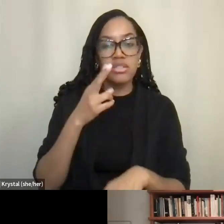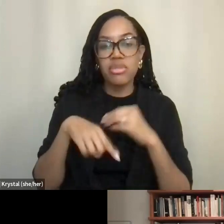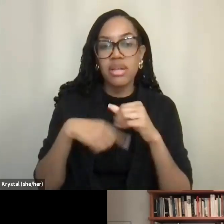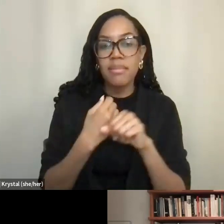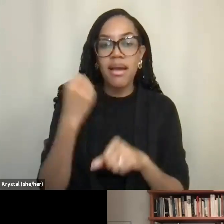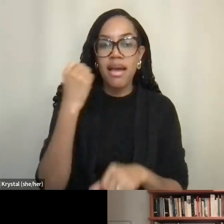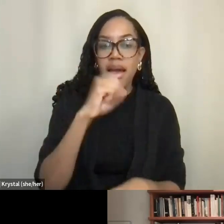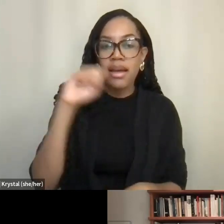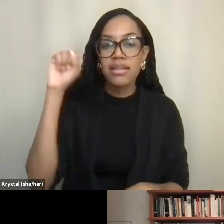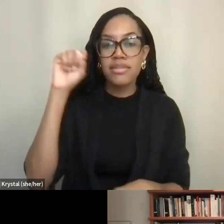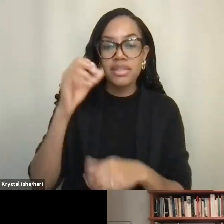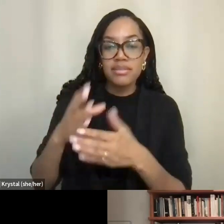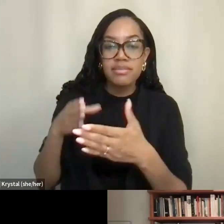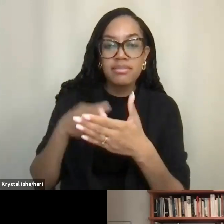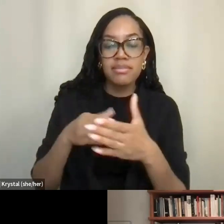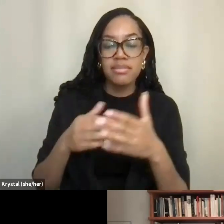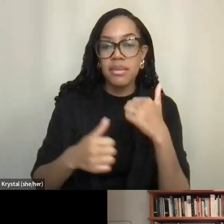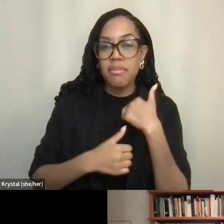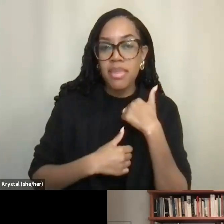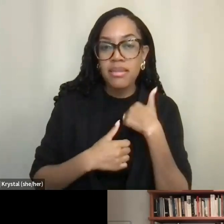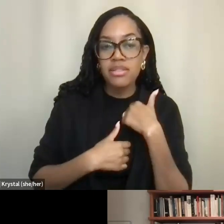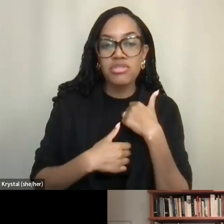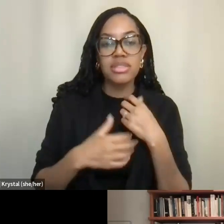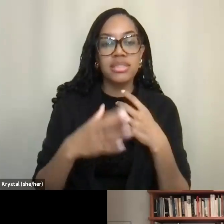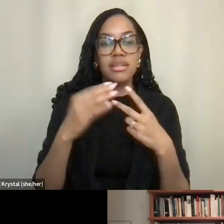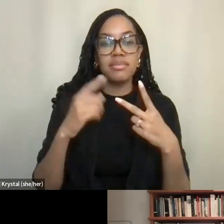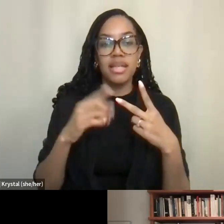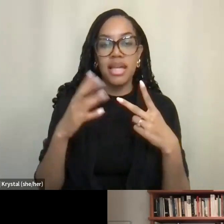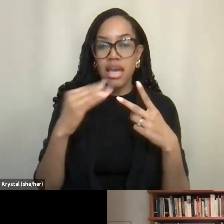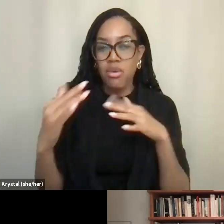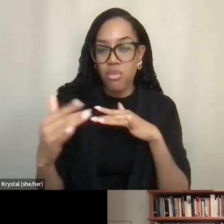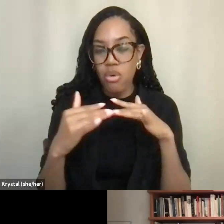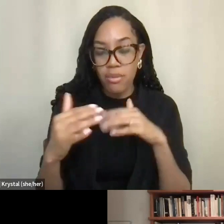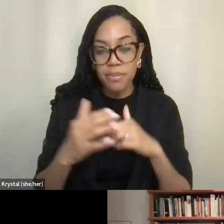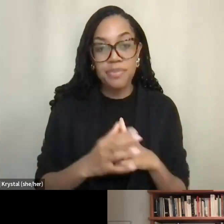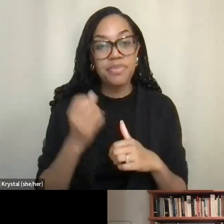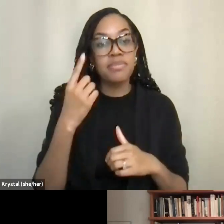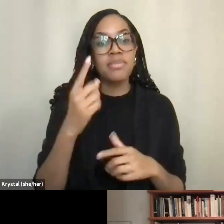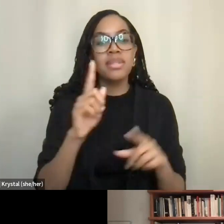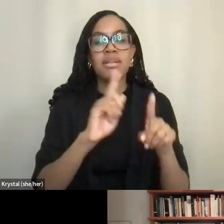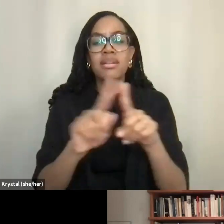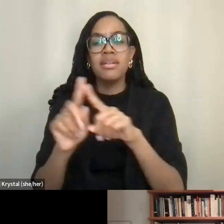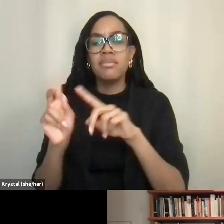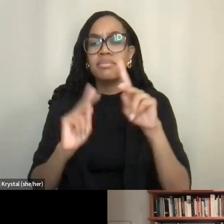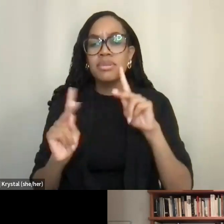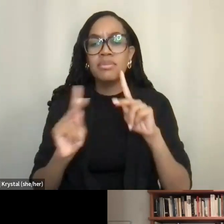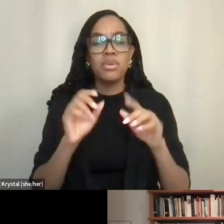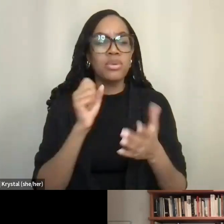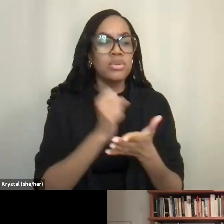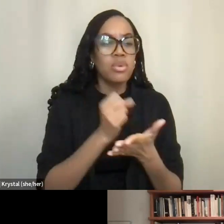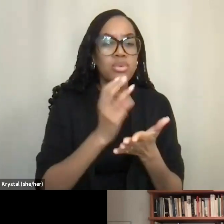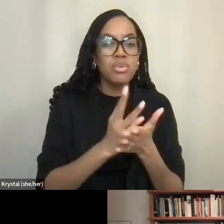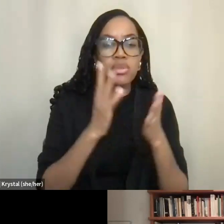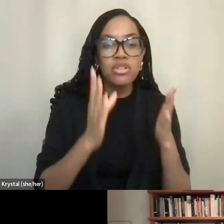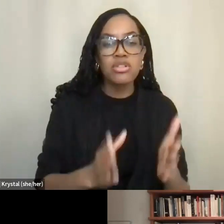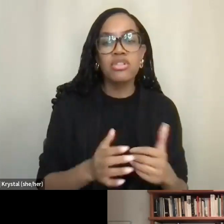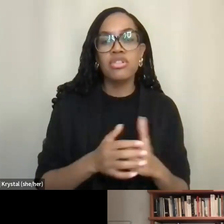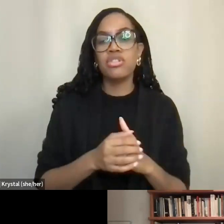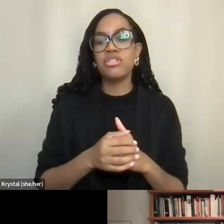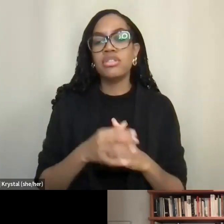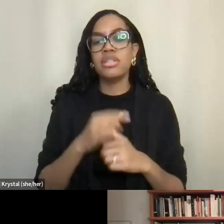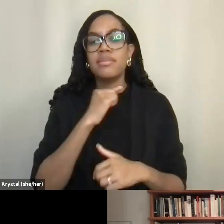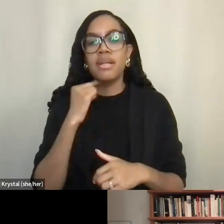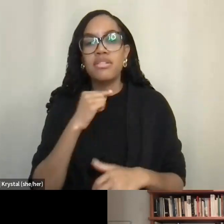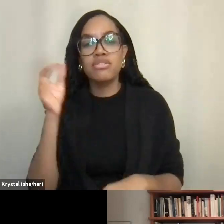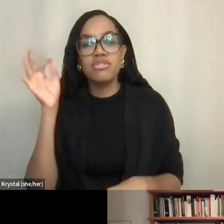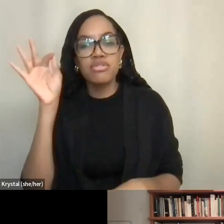and veterans and labor organizers and social workers, clergy, And the socialist